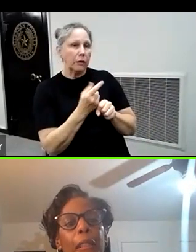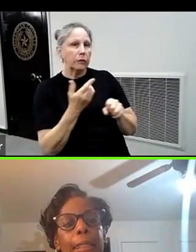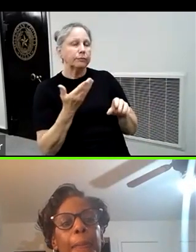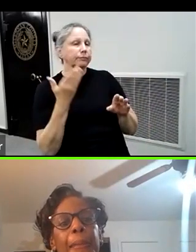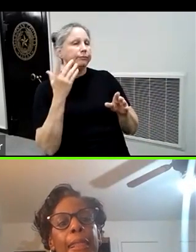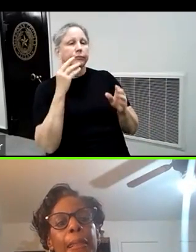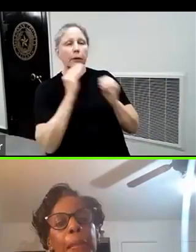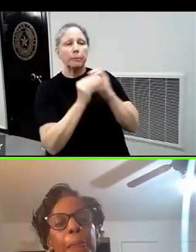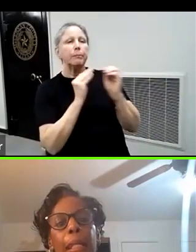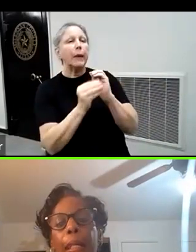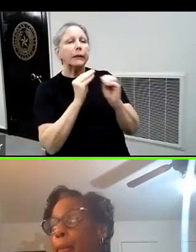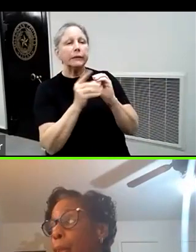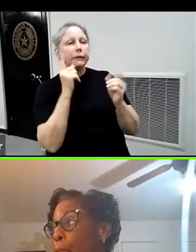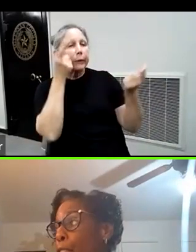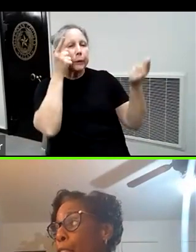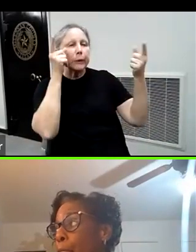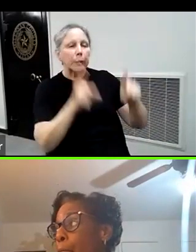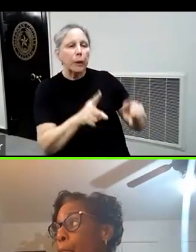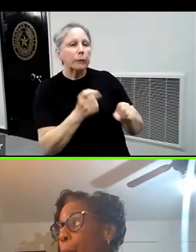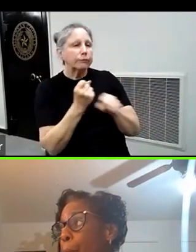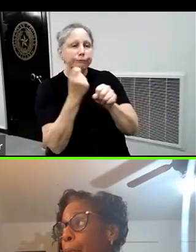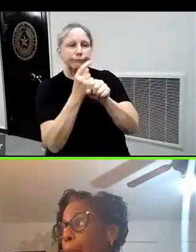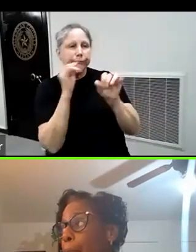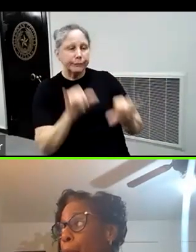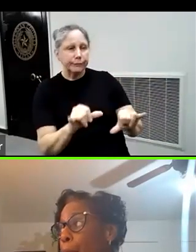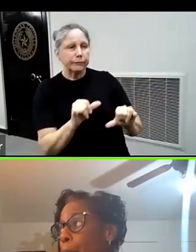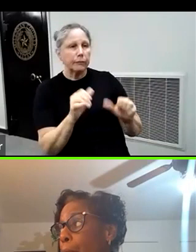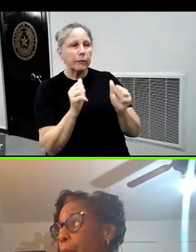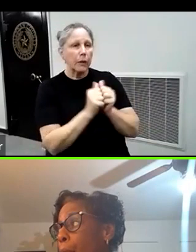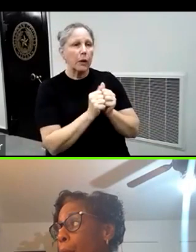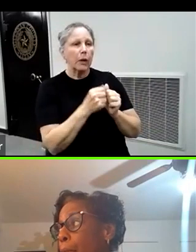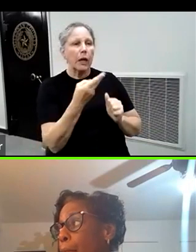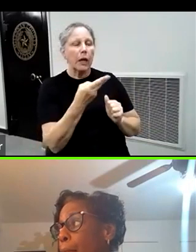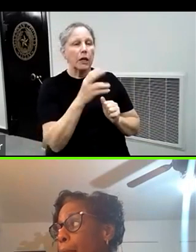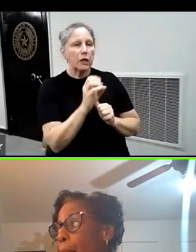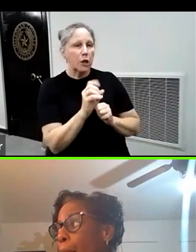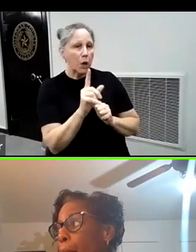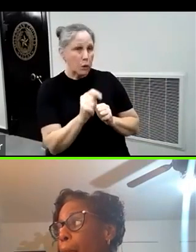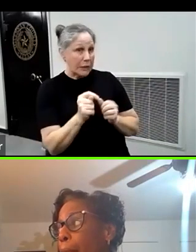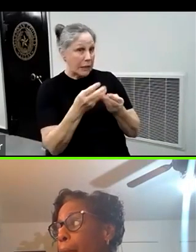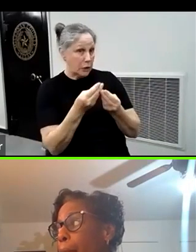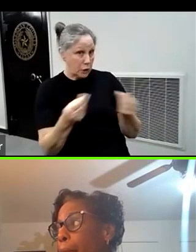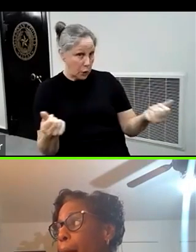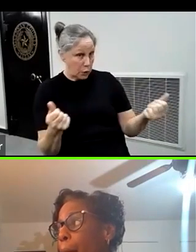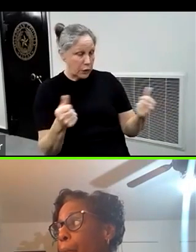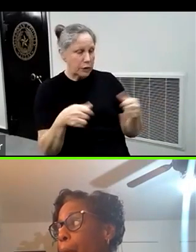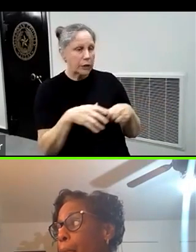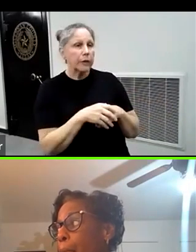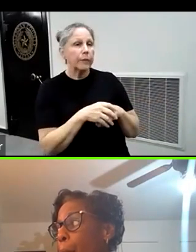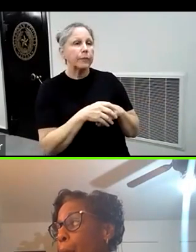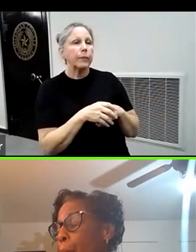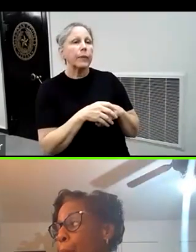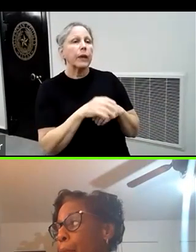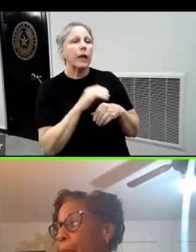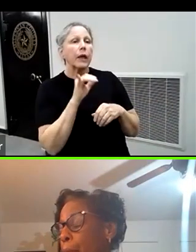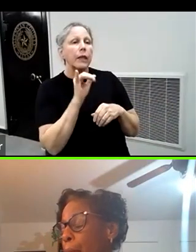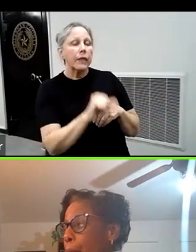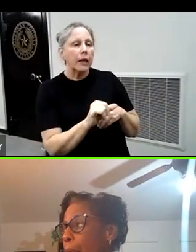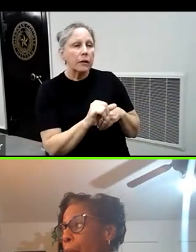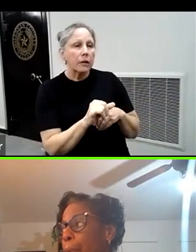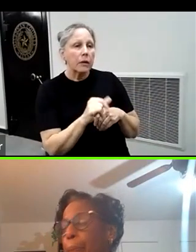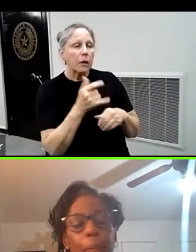agreement out to the yard with the HOT Solutions. And I would ask that we